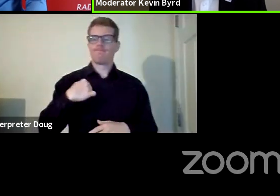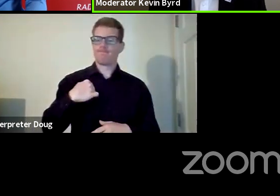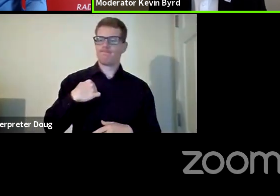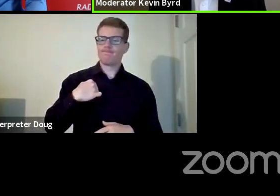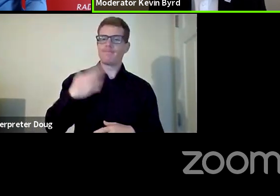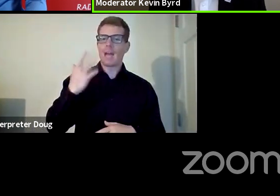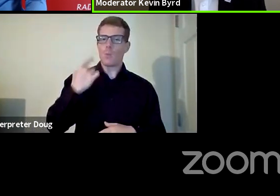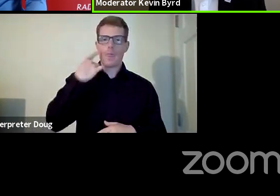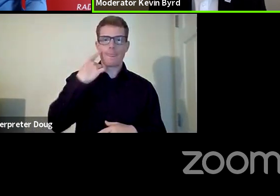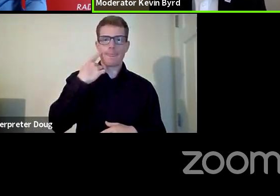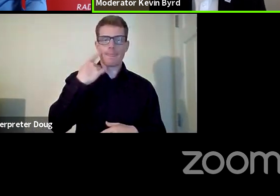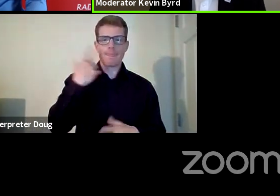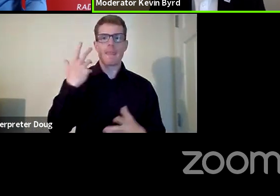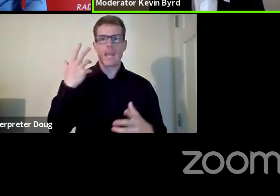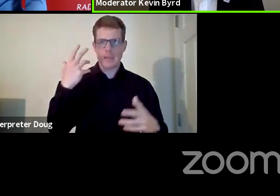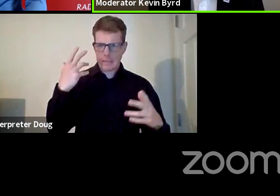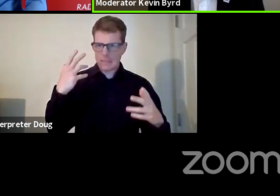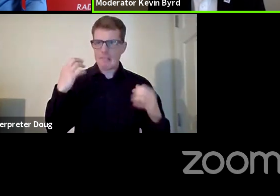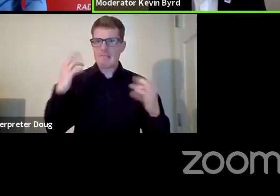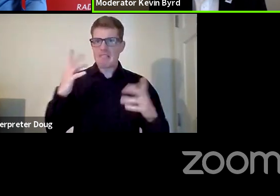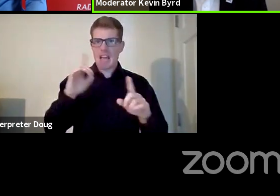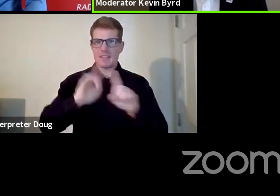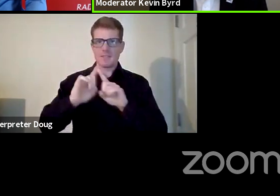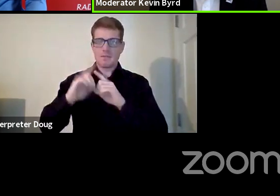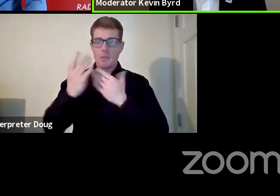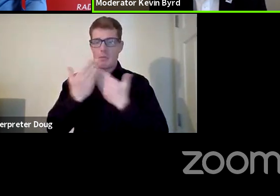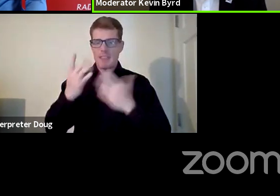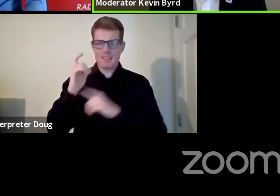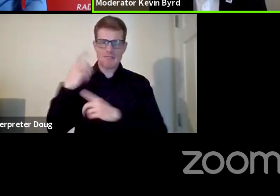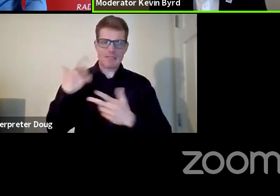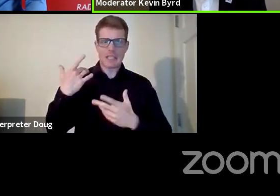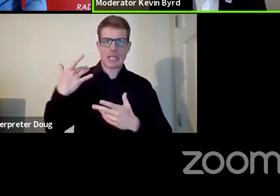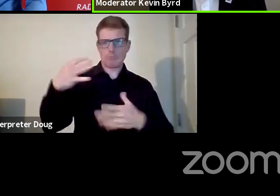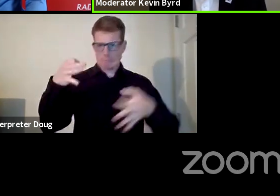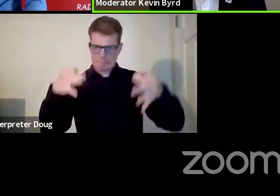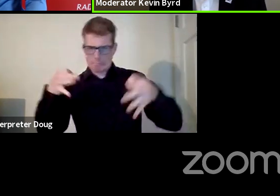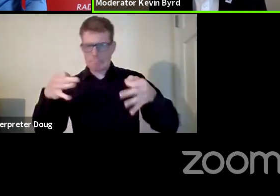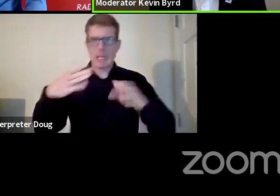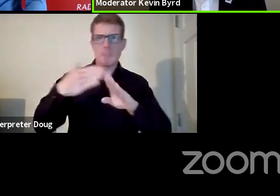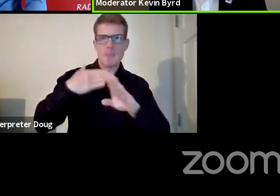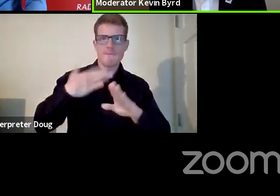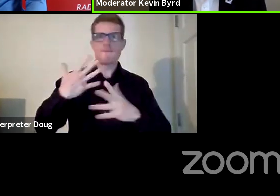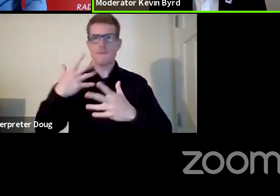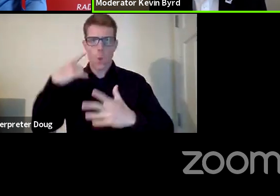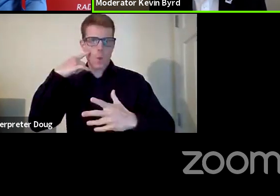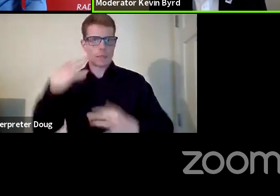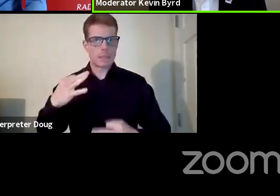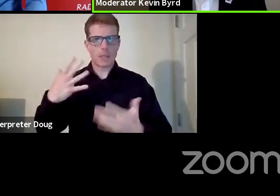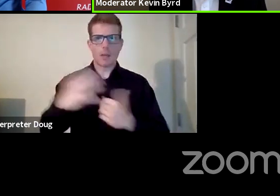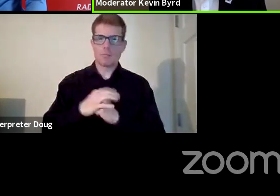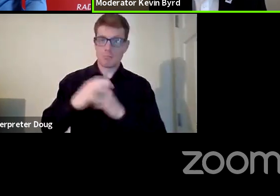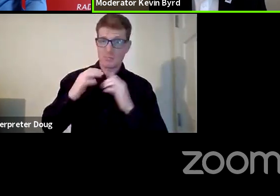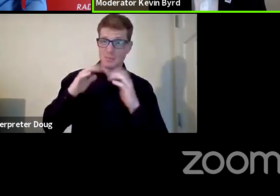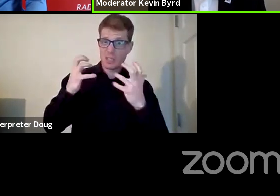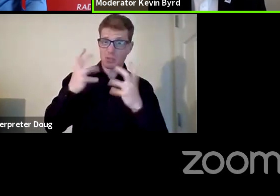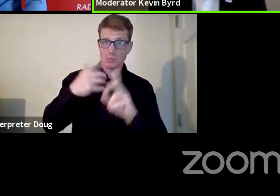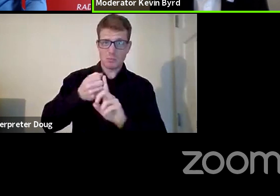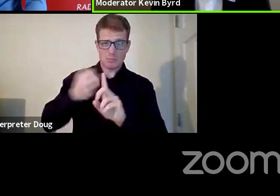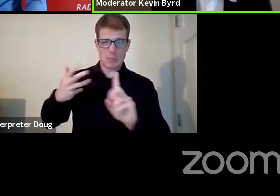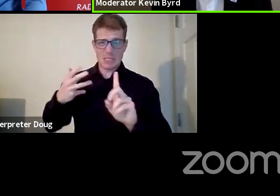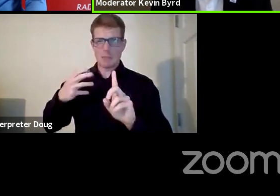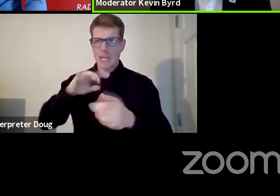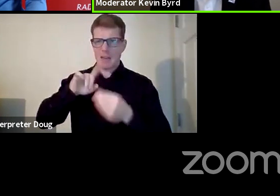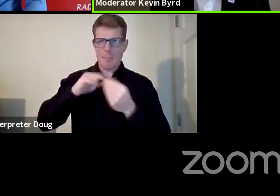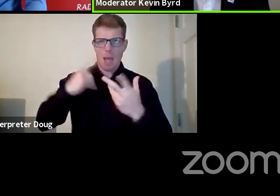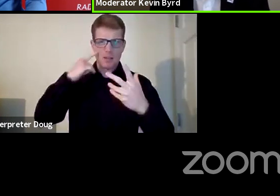operations. Can you all share some insight on that decision-making process as you were approaching your return to operations in the fall? Who